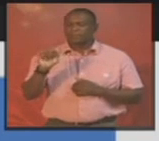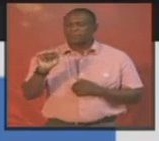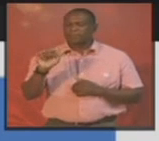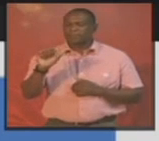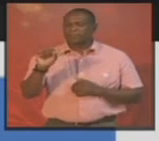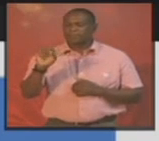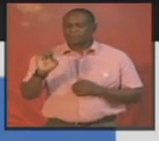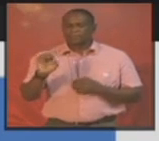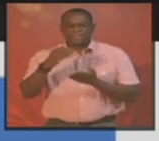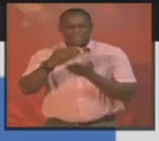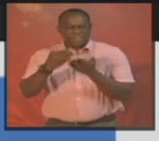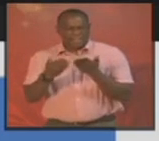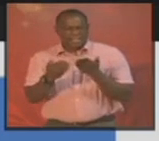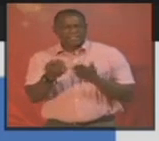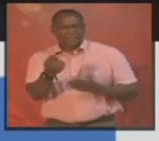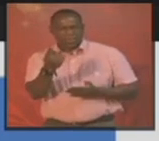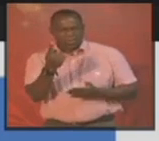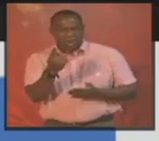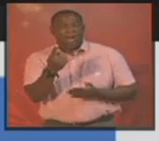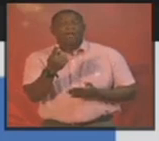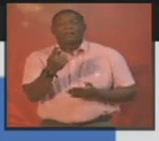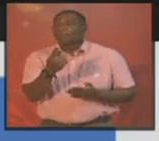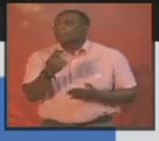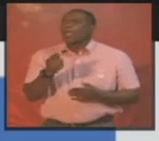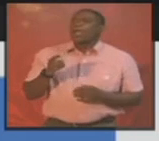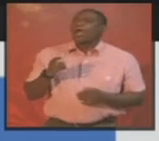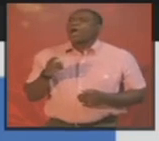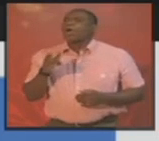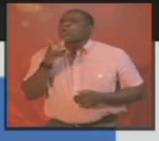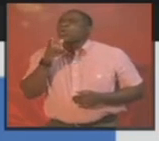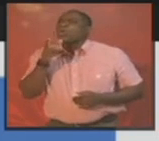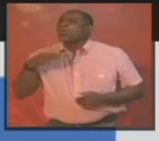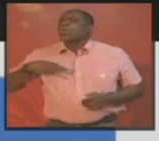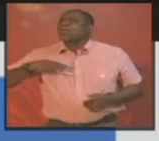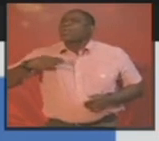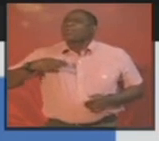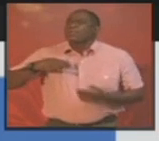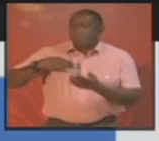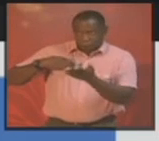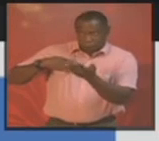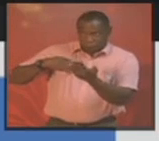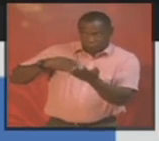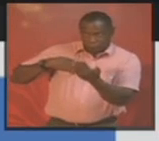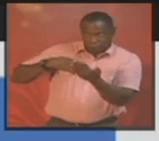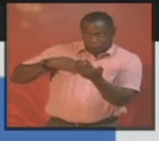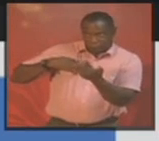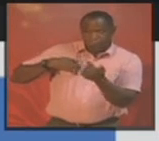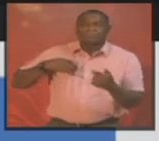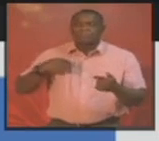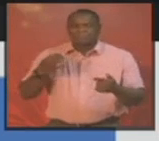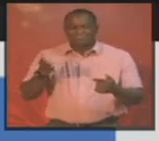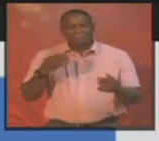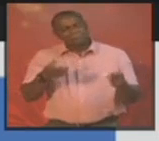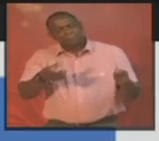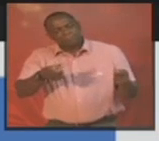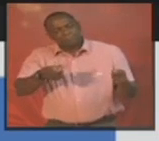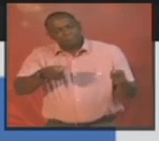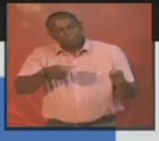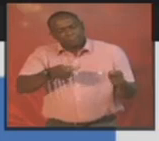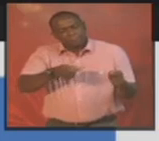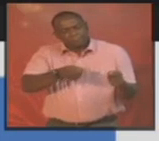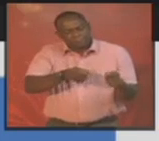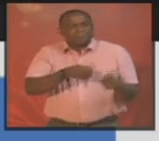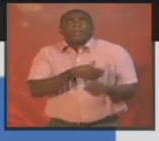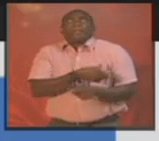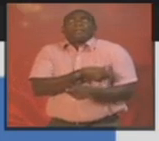vaccine on healthy volunteers. It's a small number of healthy volunteers, and what is being looked for by the